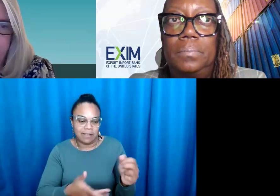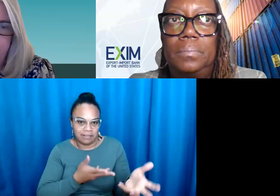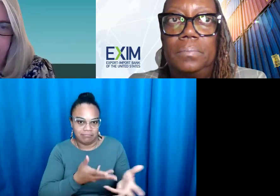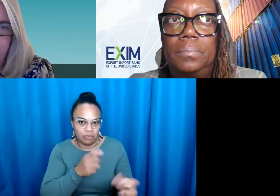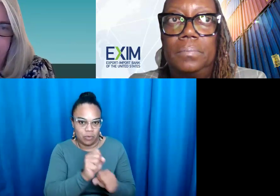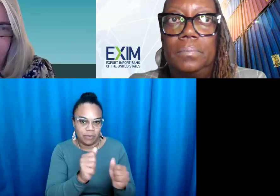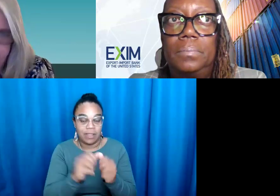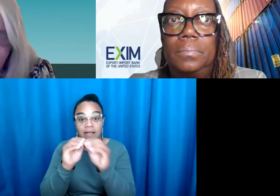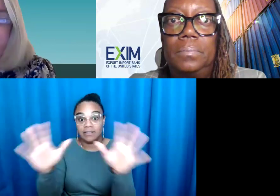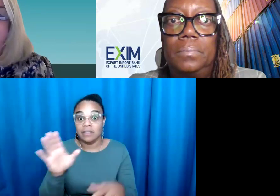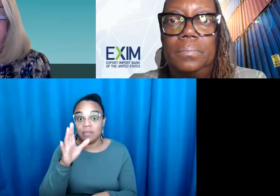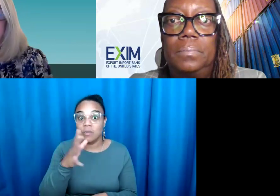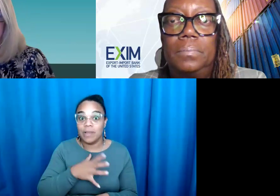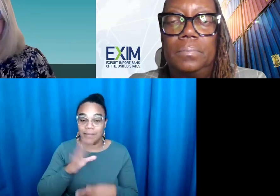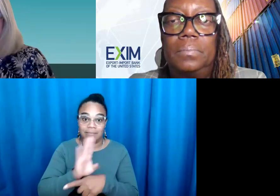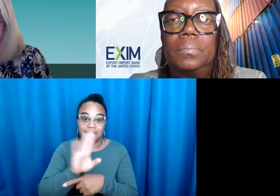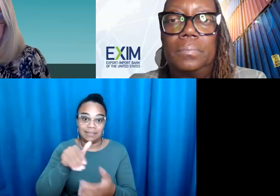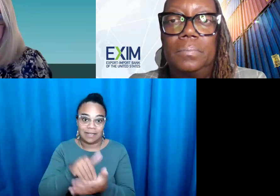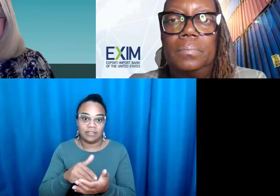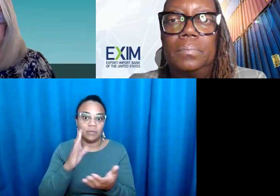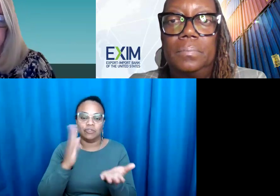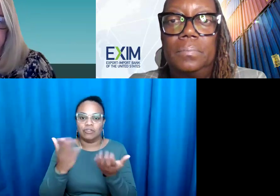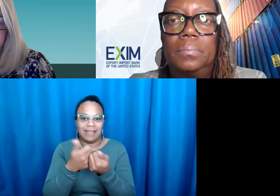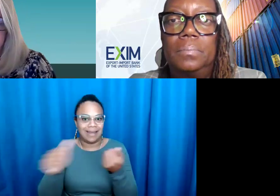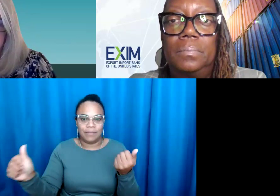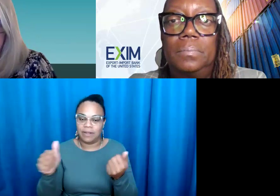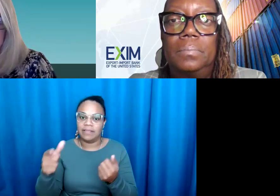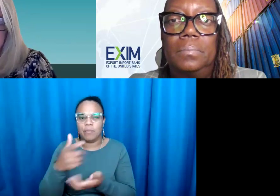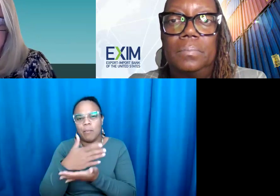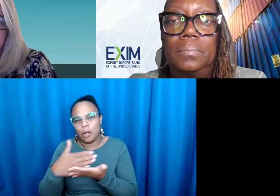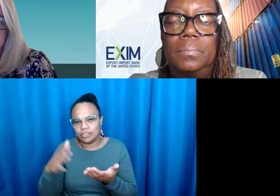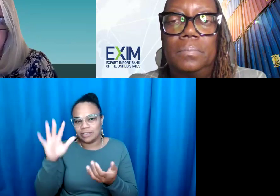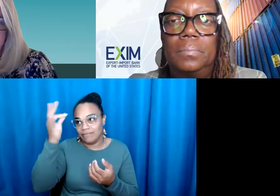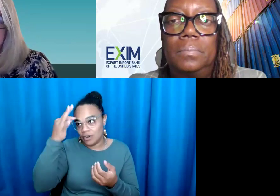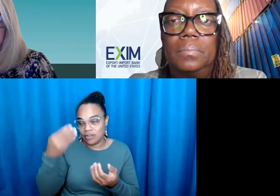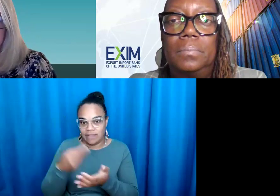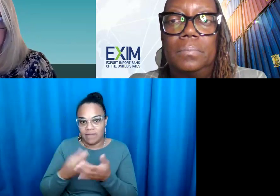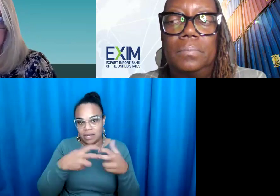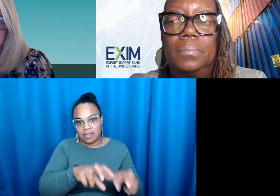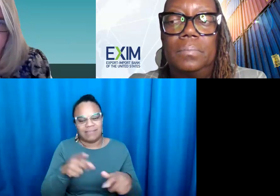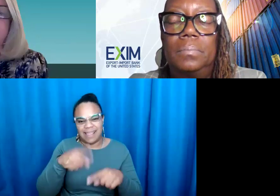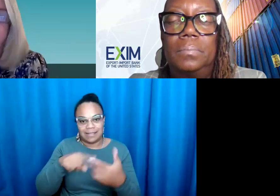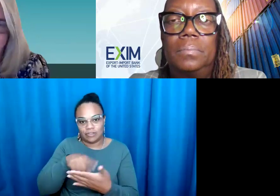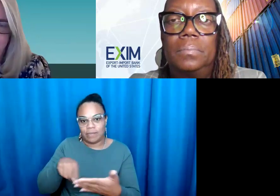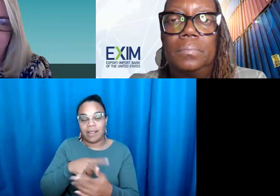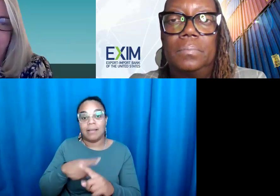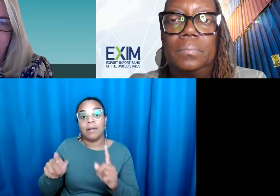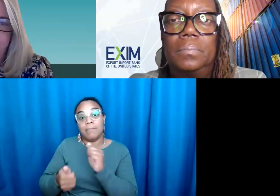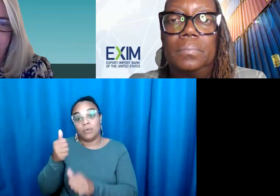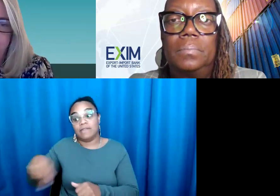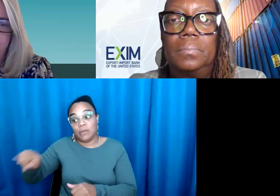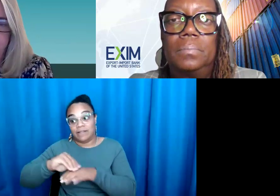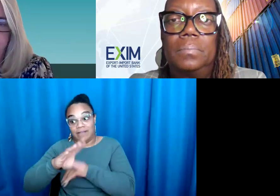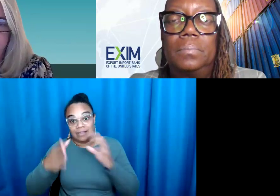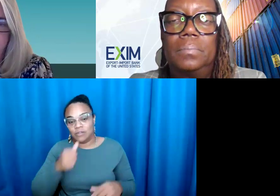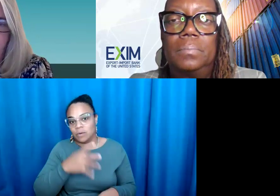Centers serve everybody, they're partly federally funded, so they can't discriminate. It's just that most of the advisors are women. And then